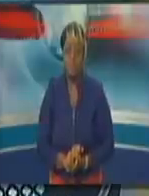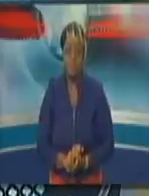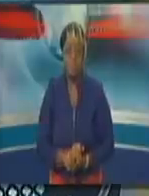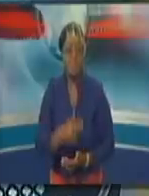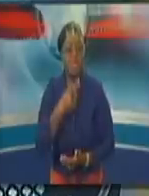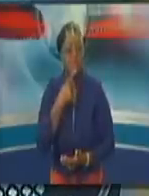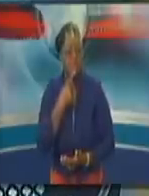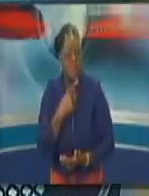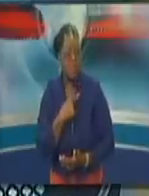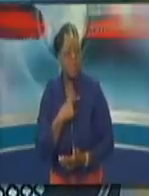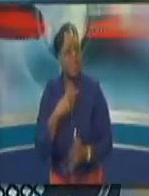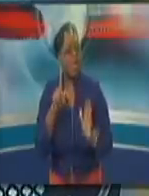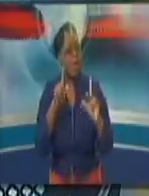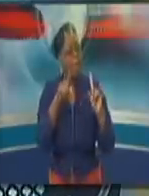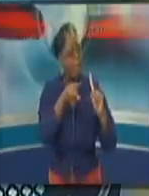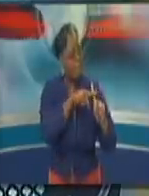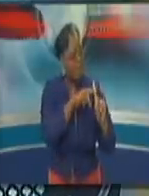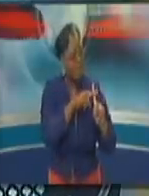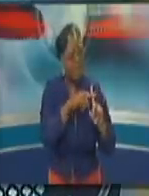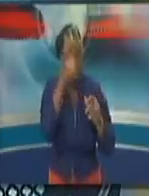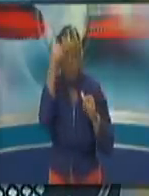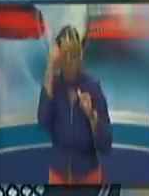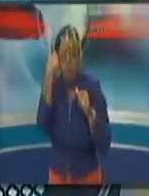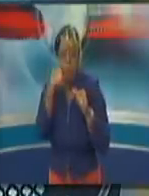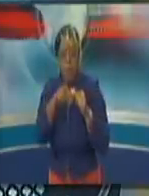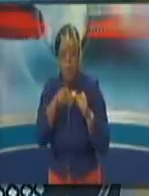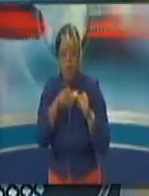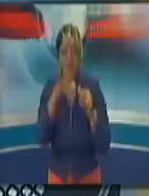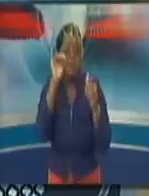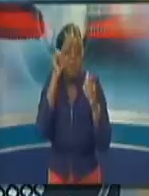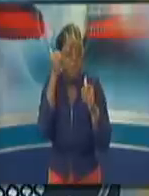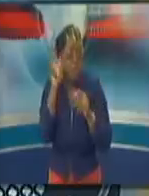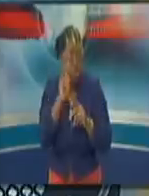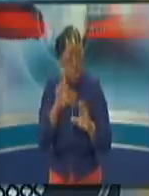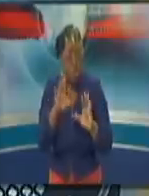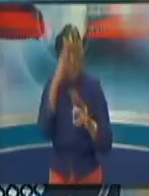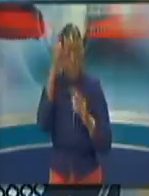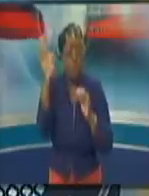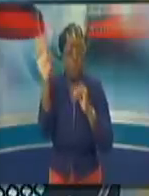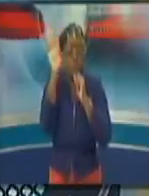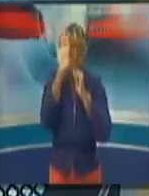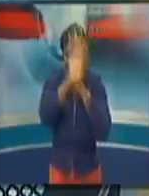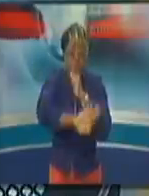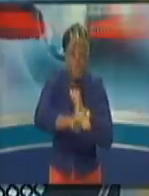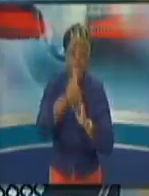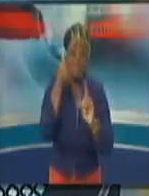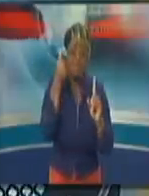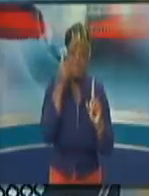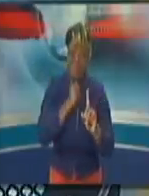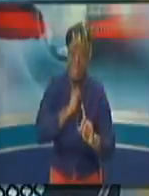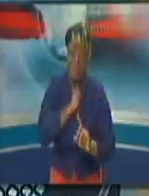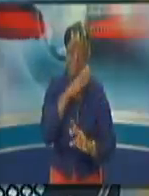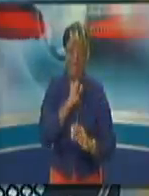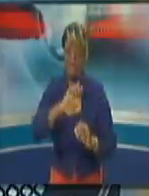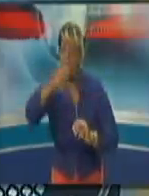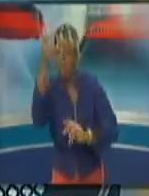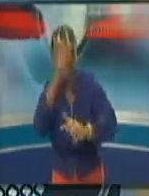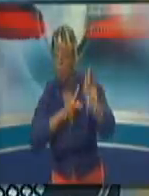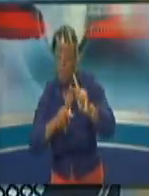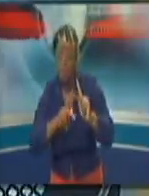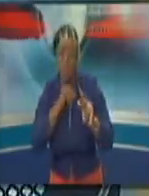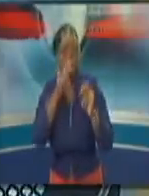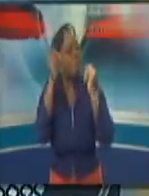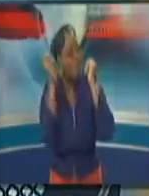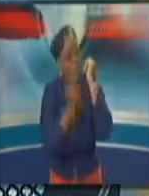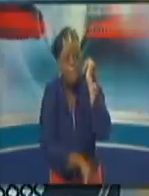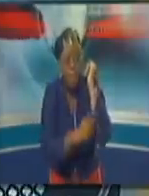in a positive way. In other words, remember that you are doing this to protect your loved ones. So it's not a form of punishment. It's not anybody trying to be mean to